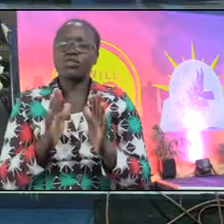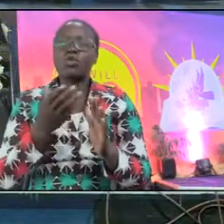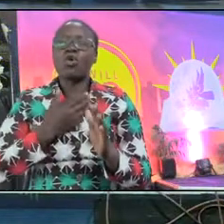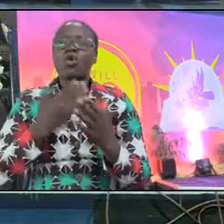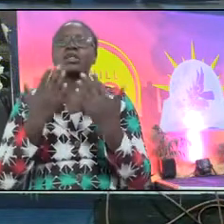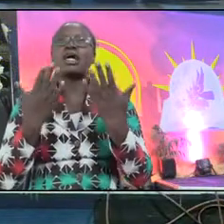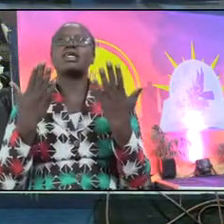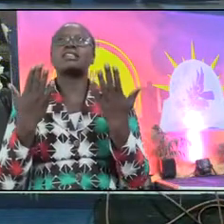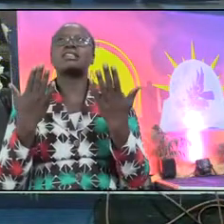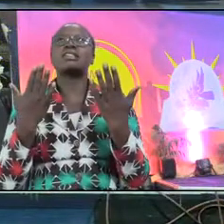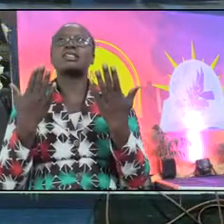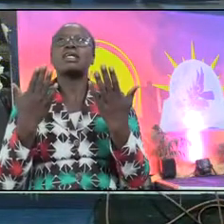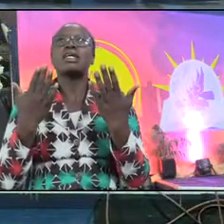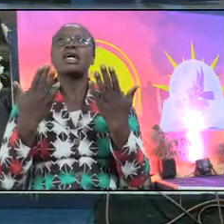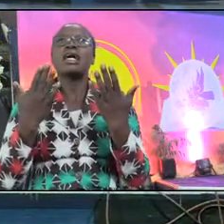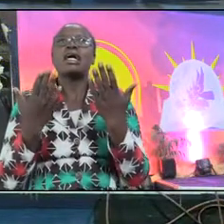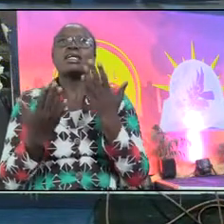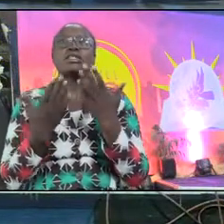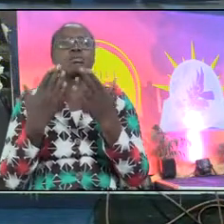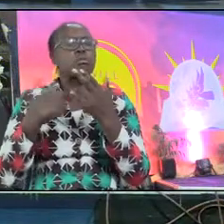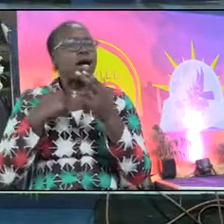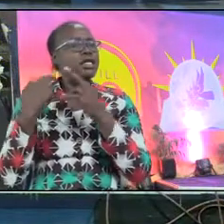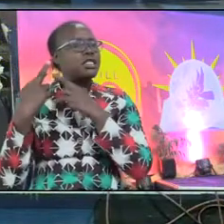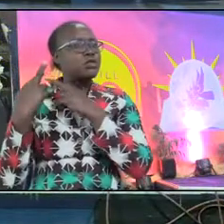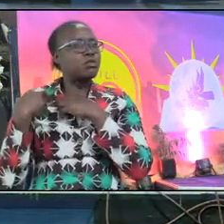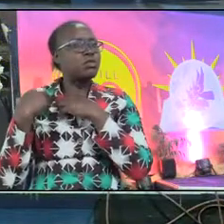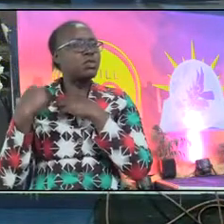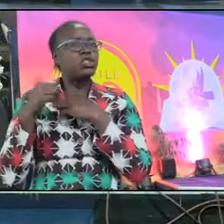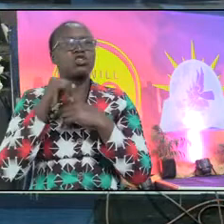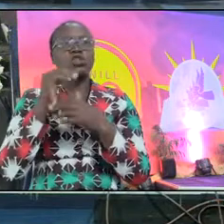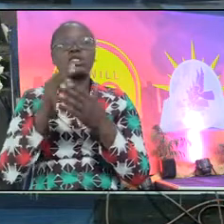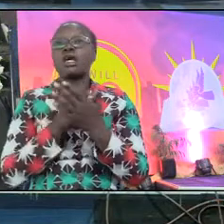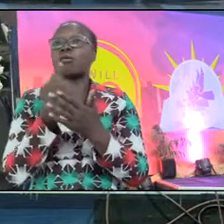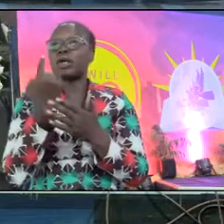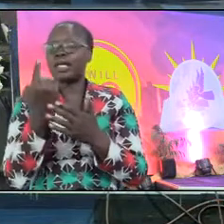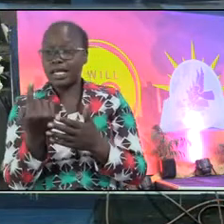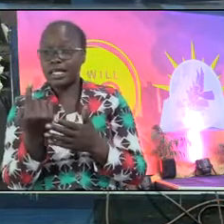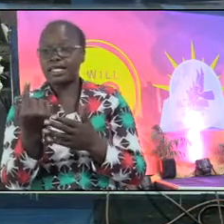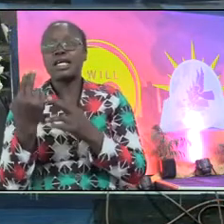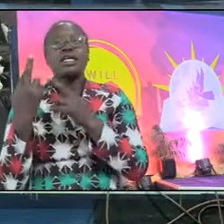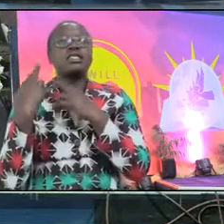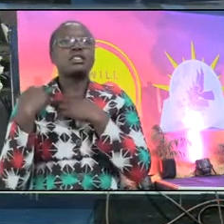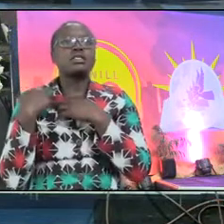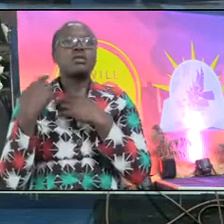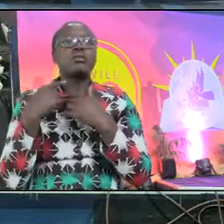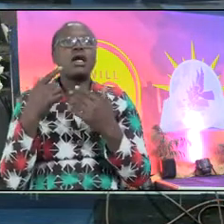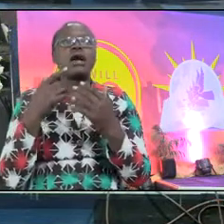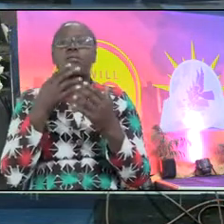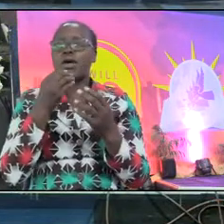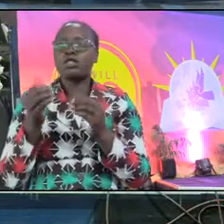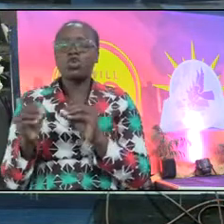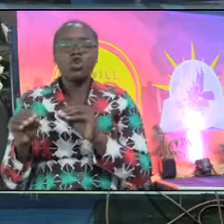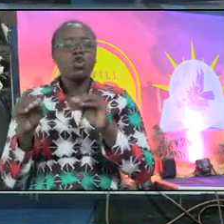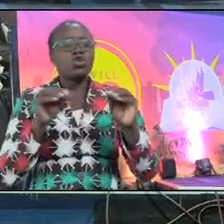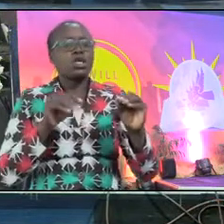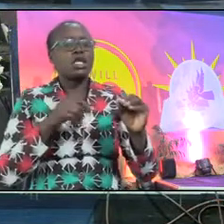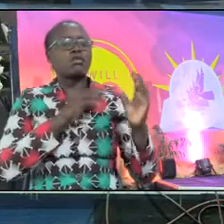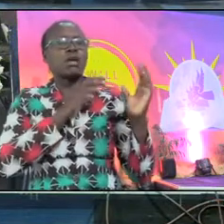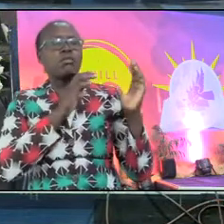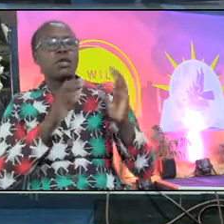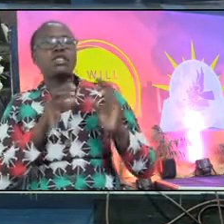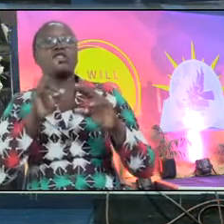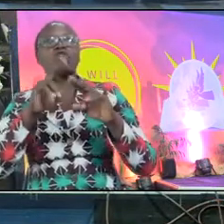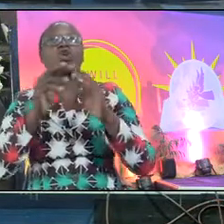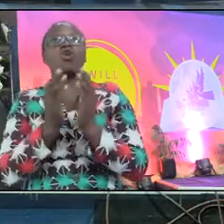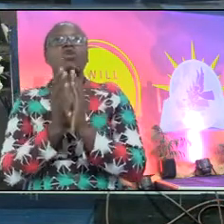which tells me it's my responsibility, not someone else's. I've got to cast my bad habits